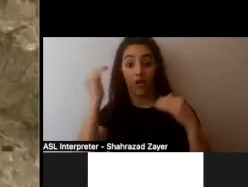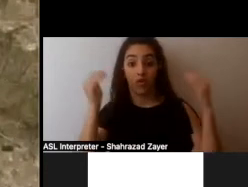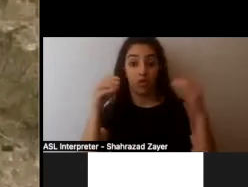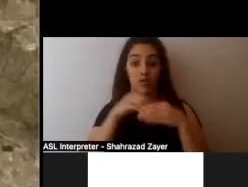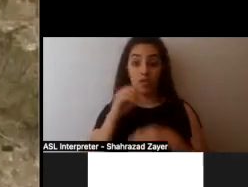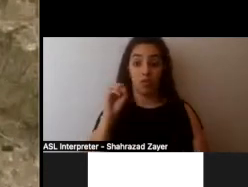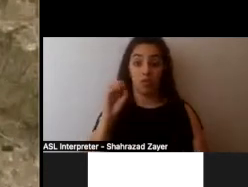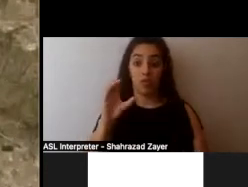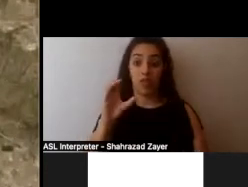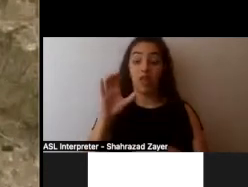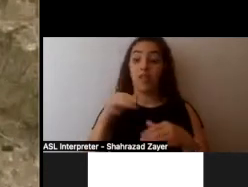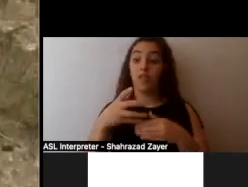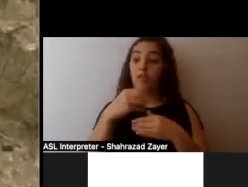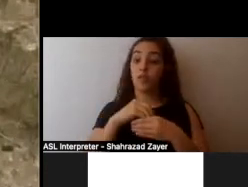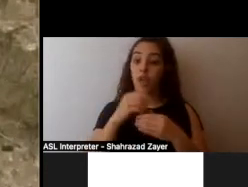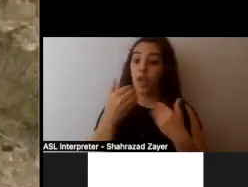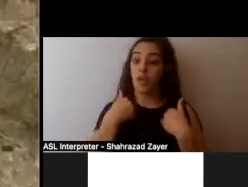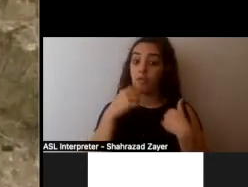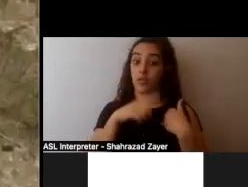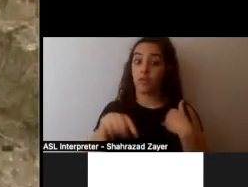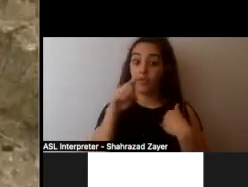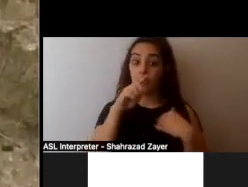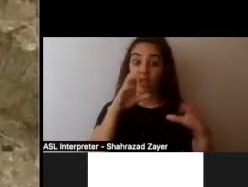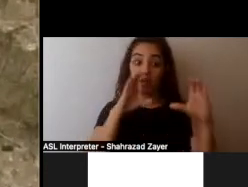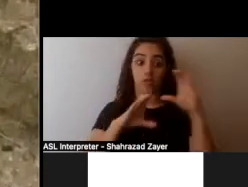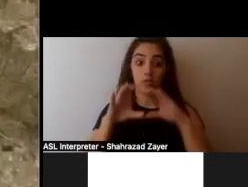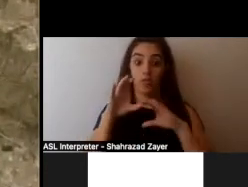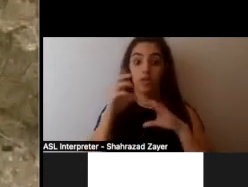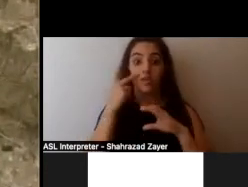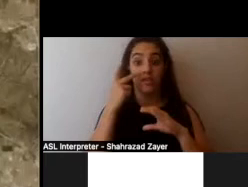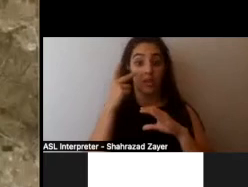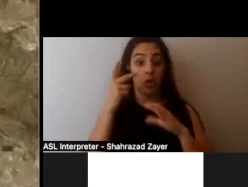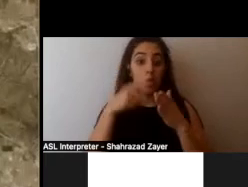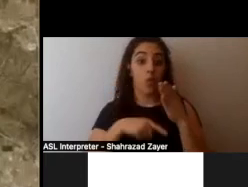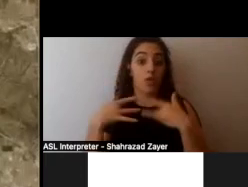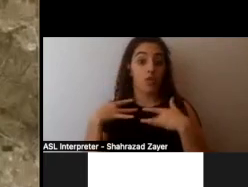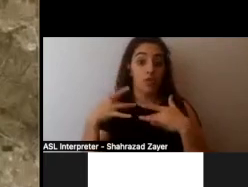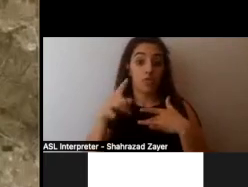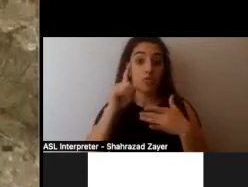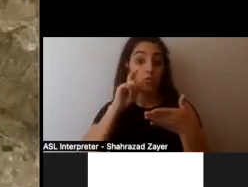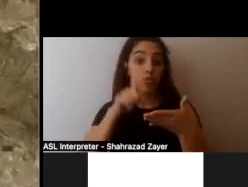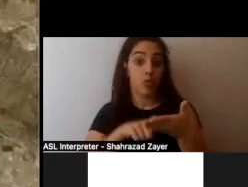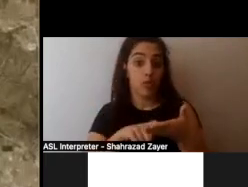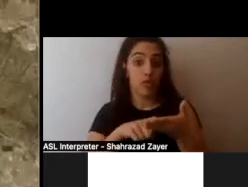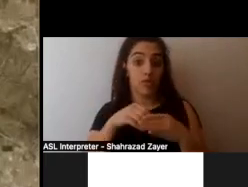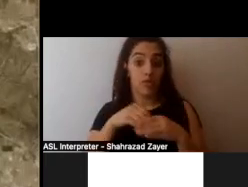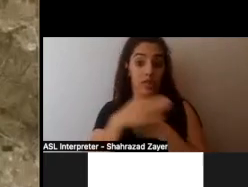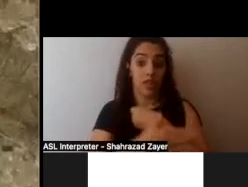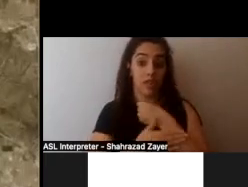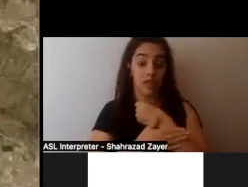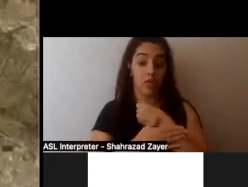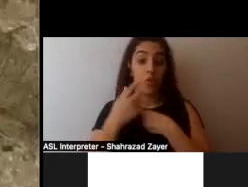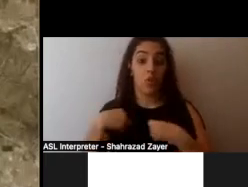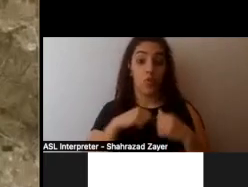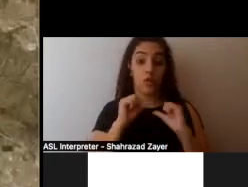have you explore, to look for trends, to see what you see in the county. So as we have more data that are available, that can